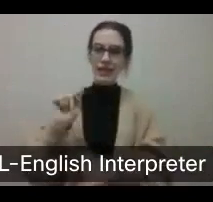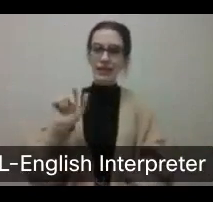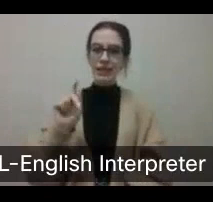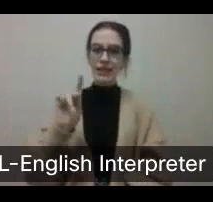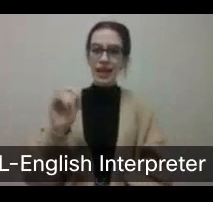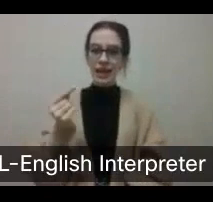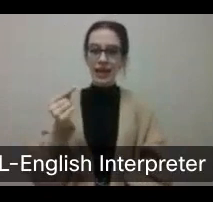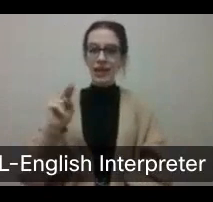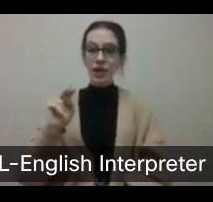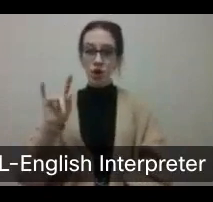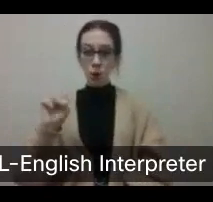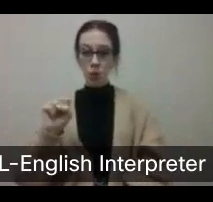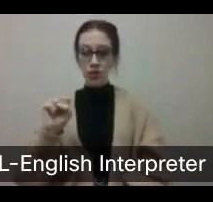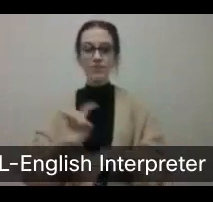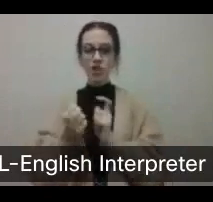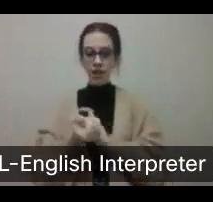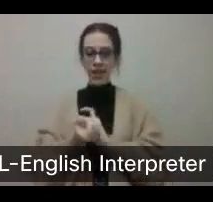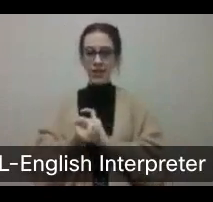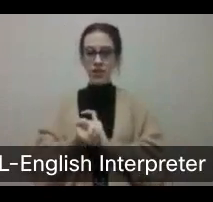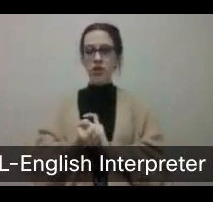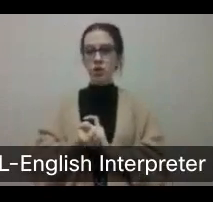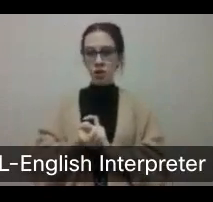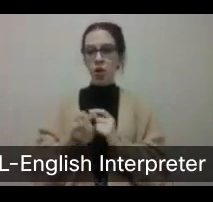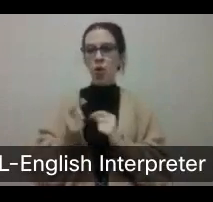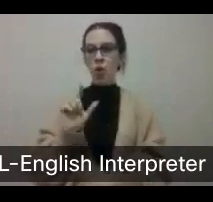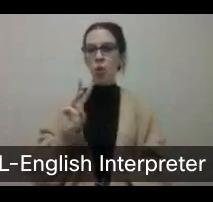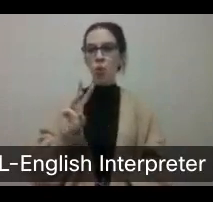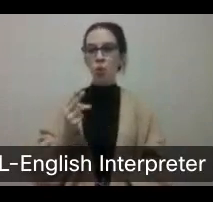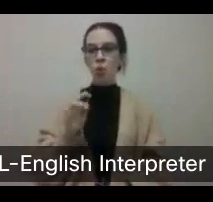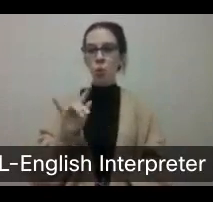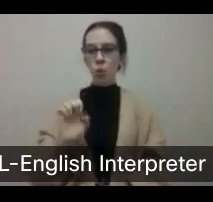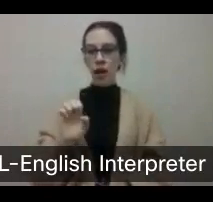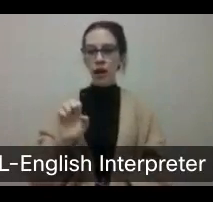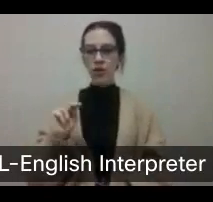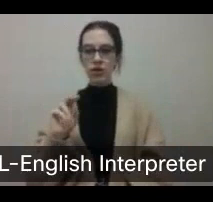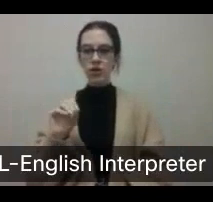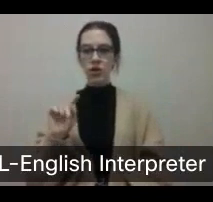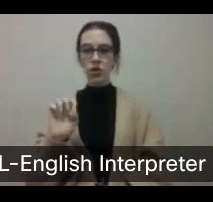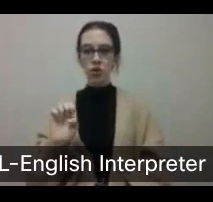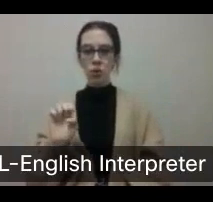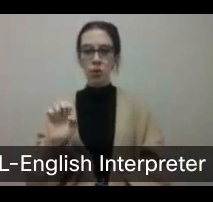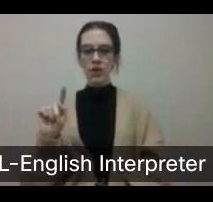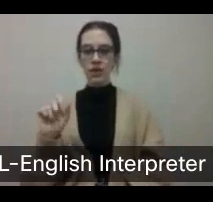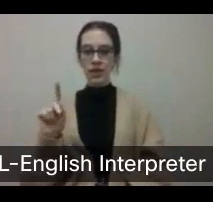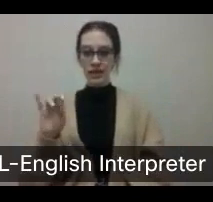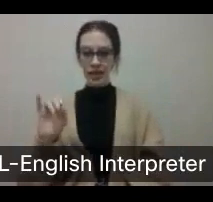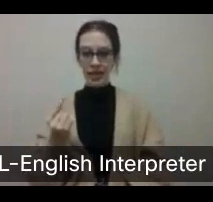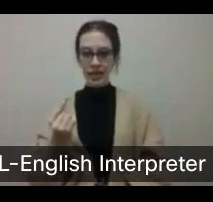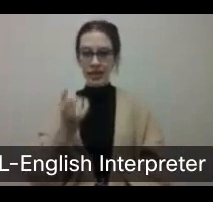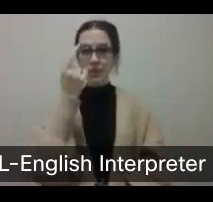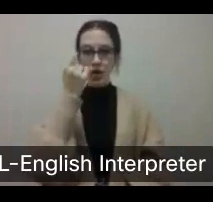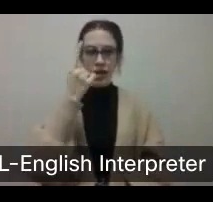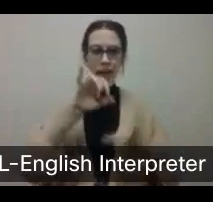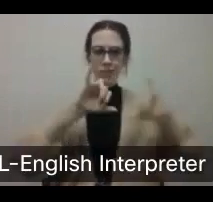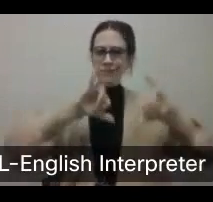synonyms. It still is basically the same sentence though. The sentence structure is exactly the same. The order of the concepts within